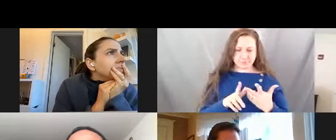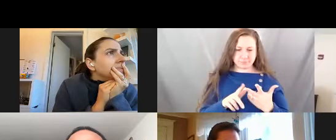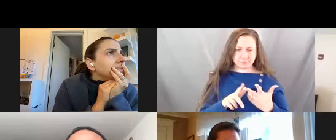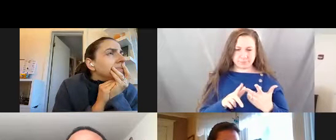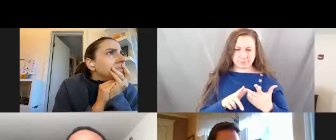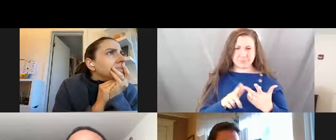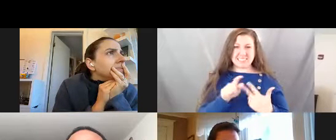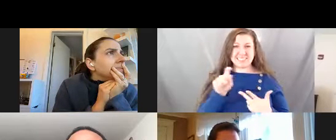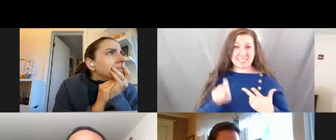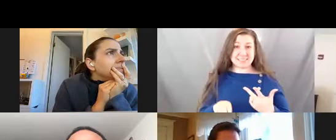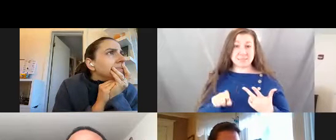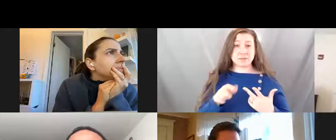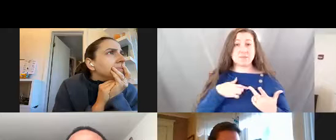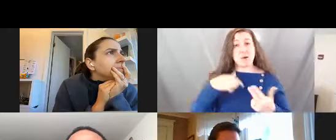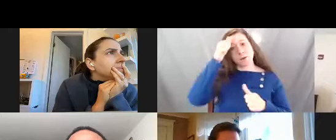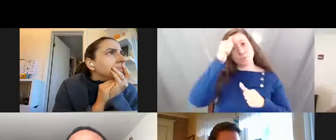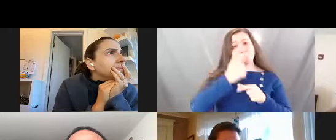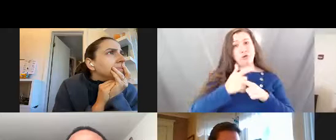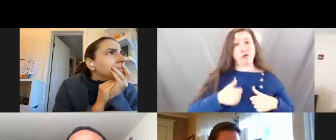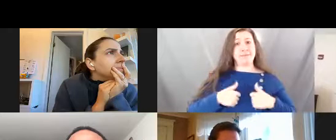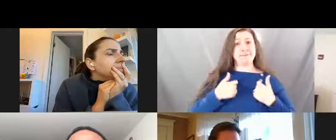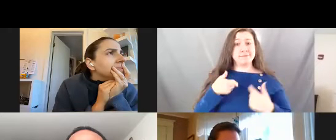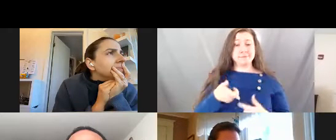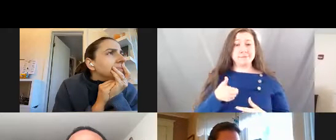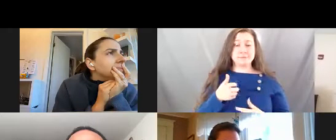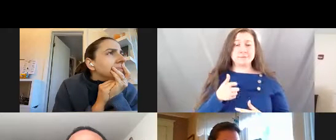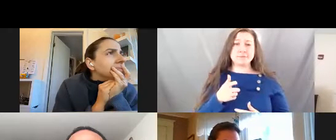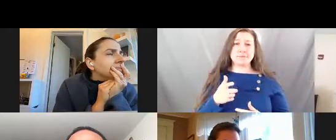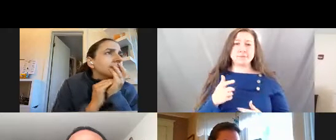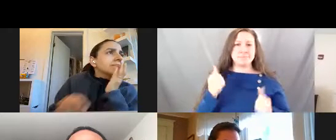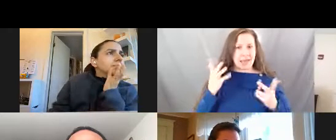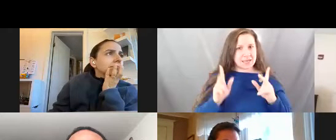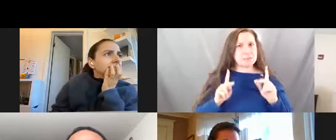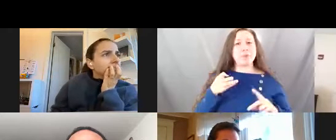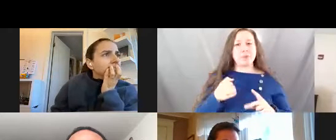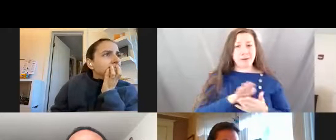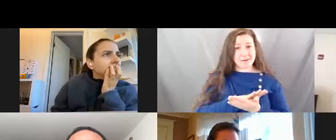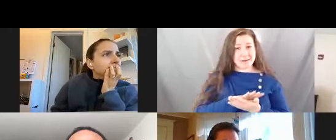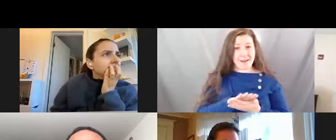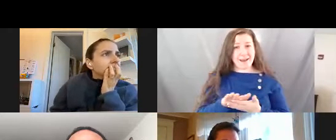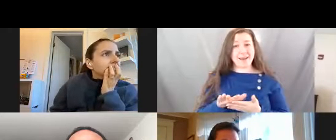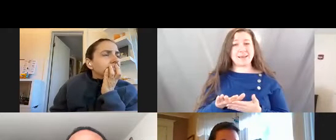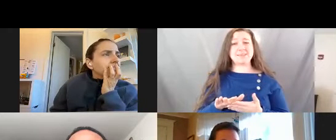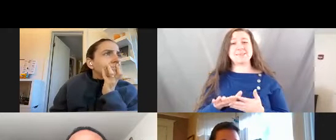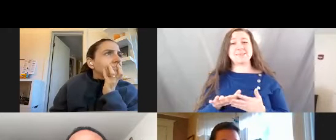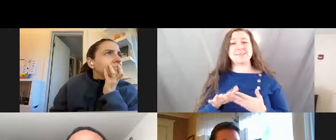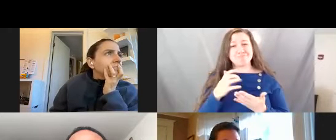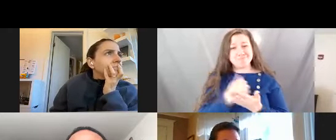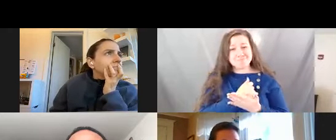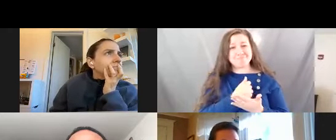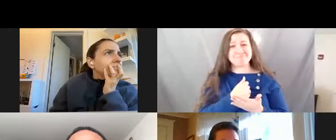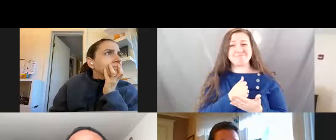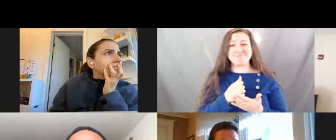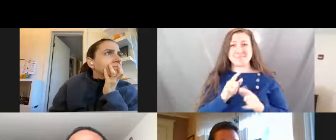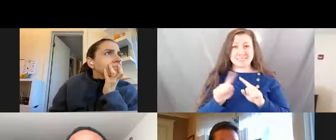then Texas is where my brothers live. It's nice. We have a lot of people there. So it's very nice seeing different